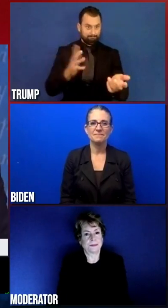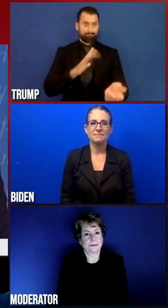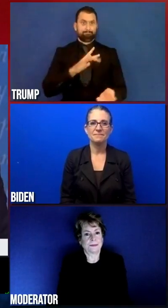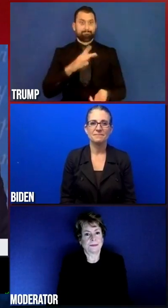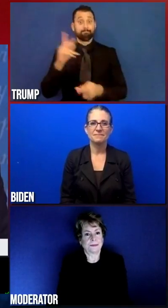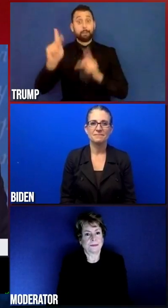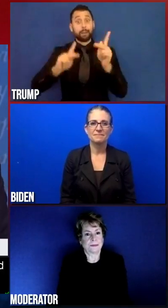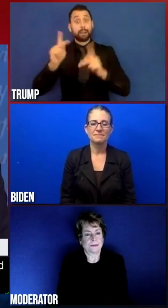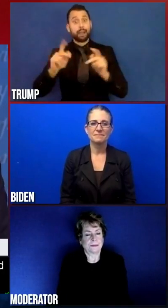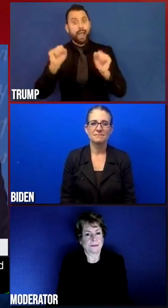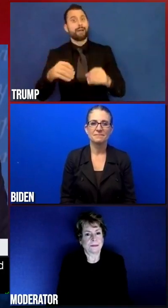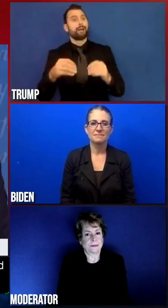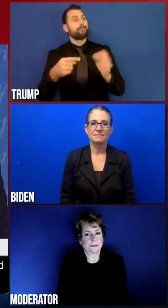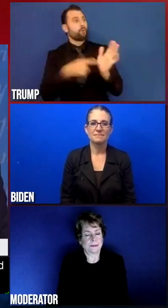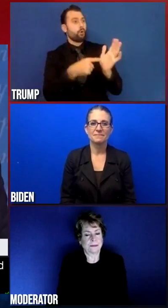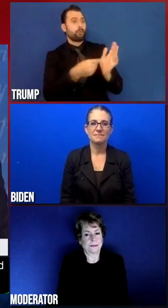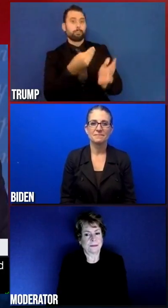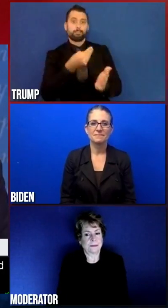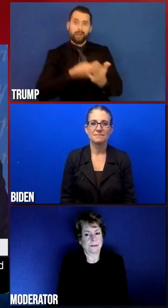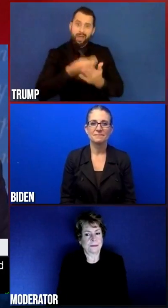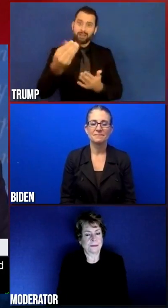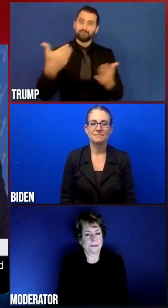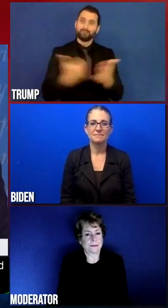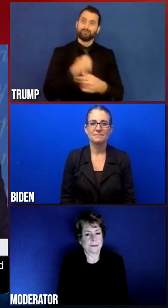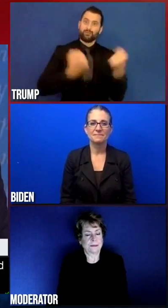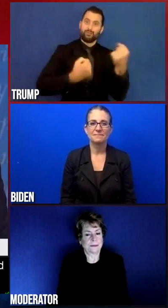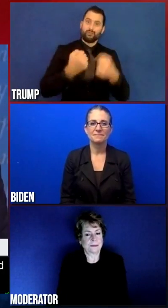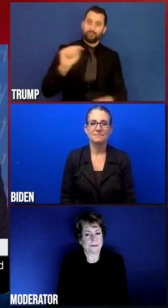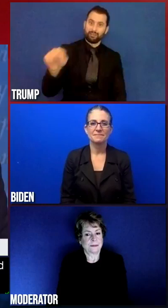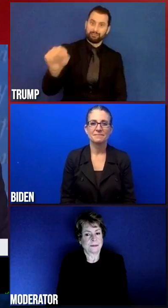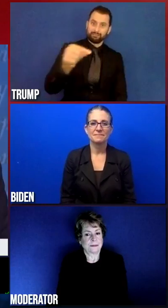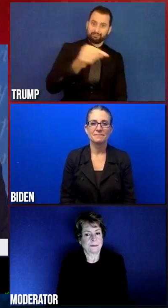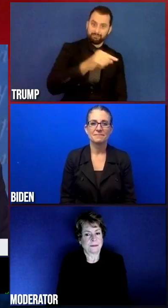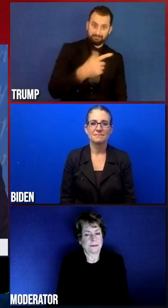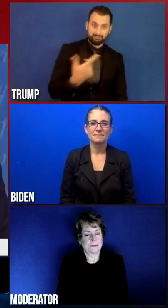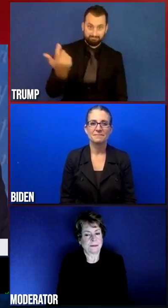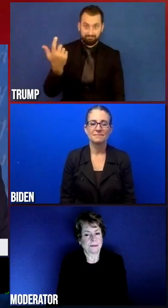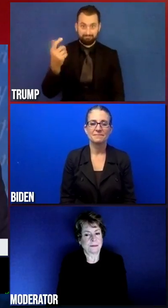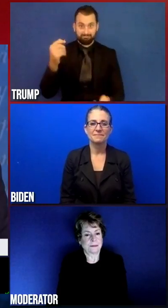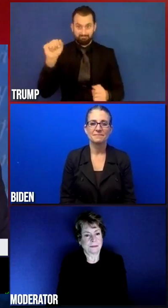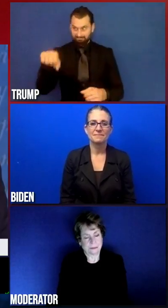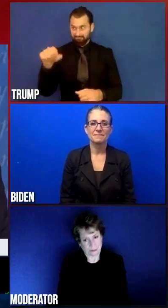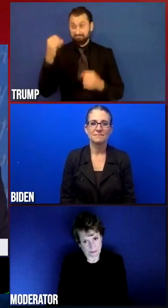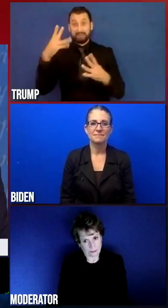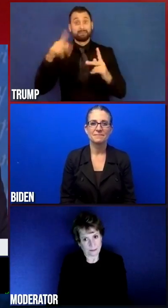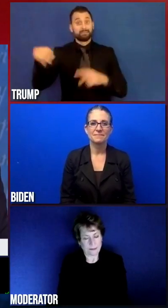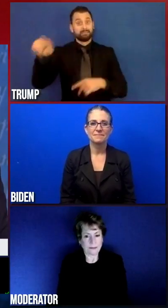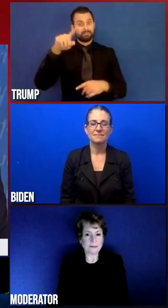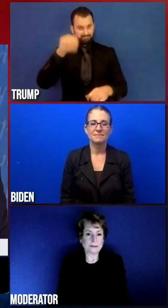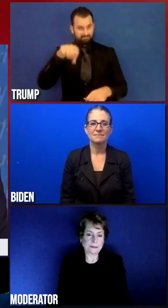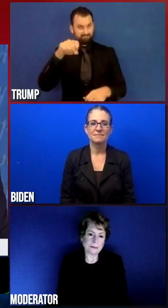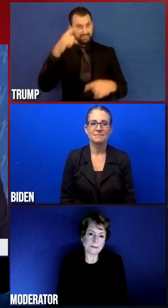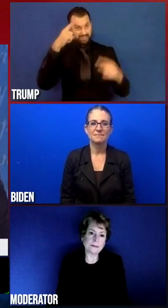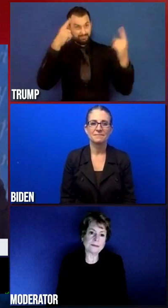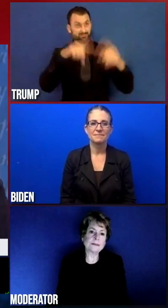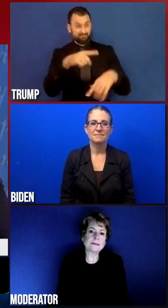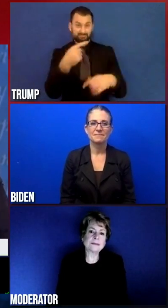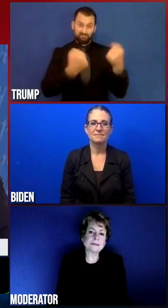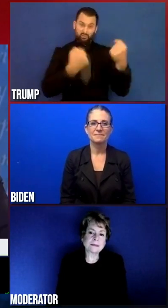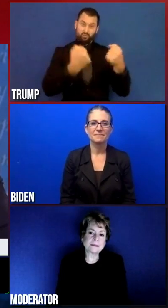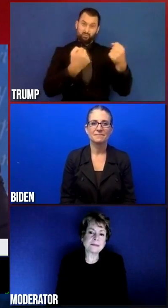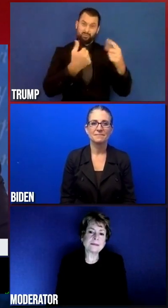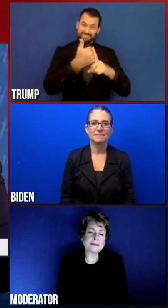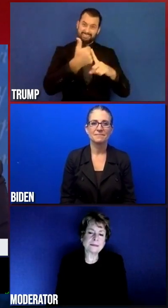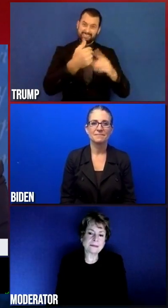that turns out. But a lot of people agree with me, many people. The car has gotten so expensive because they have computers all over the place for an